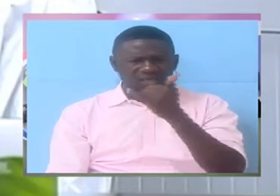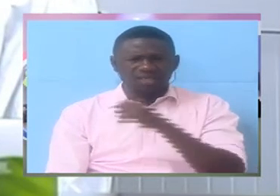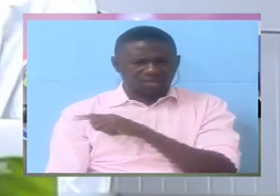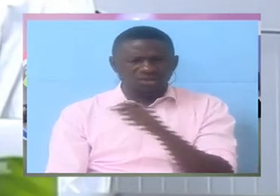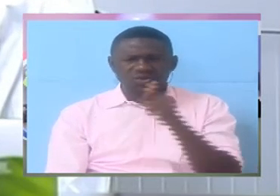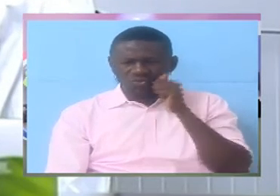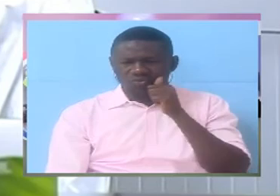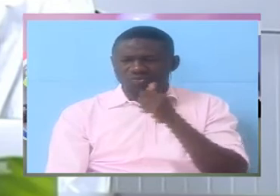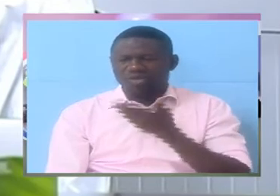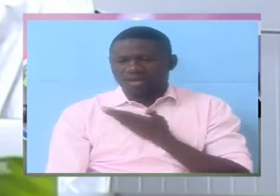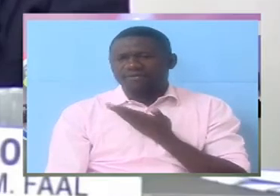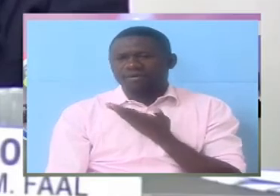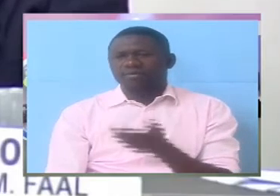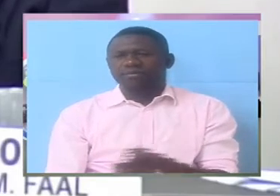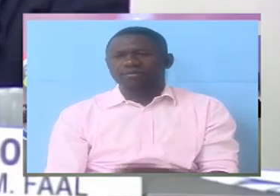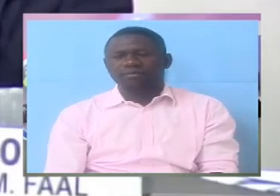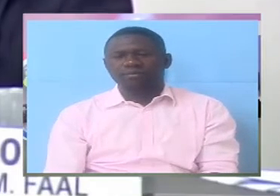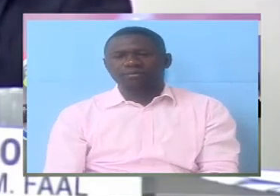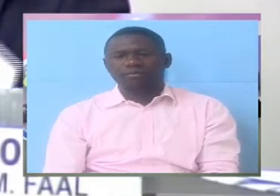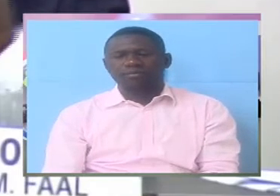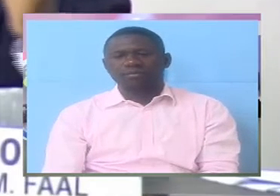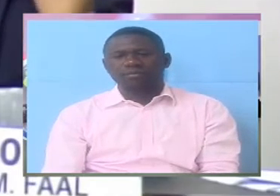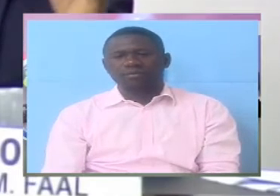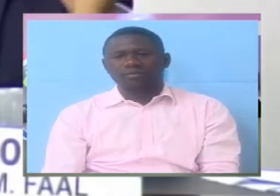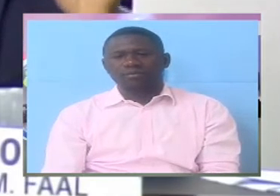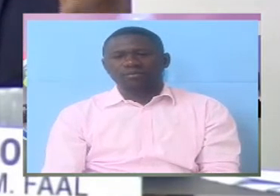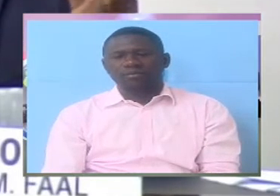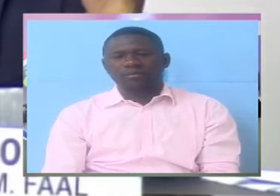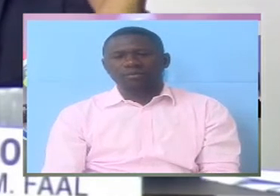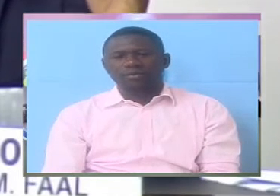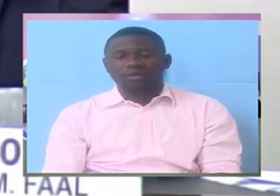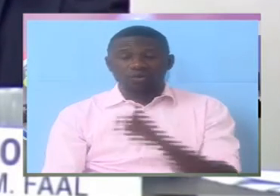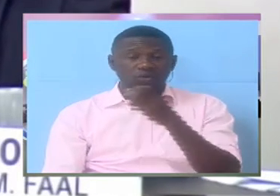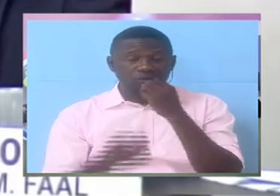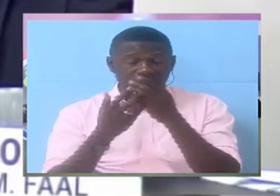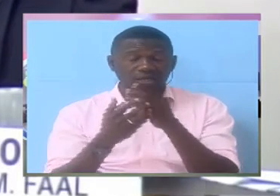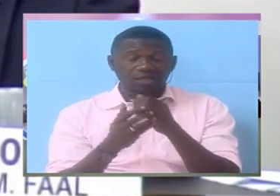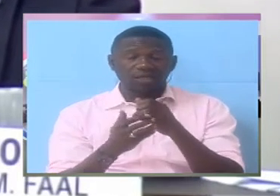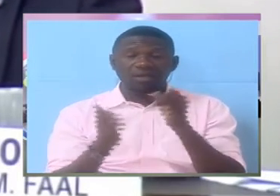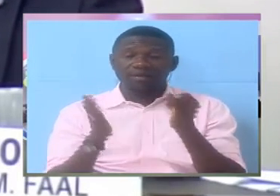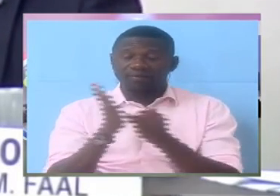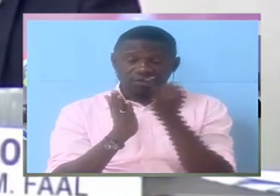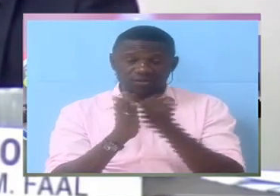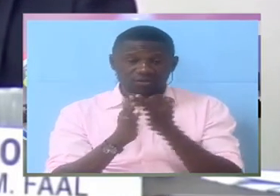Yeah, they use it. And who were in the, you said investigation department used it?